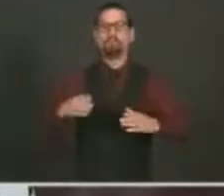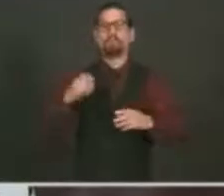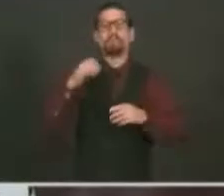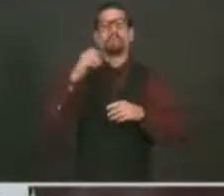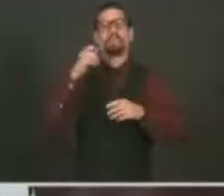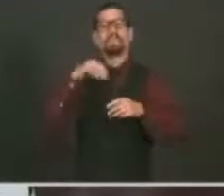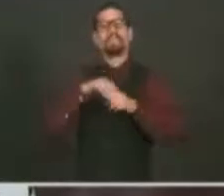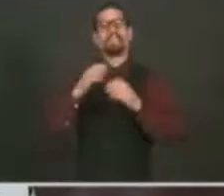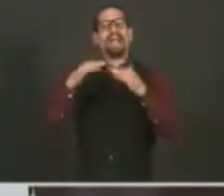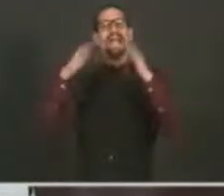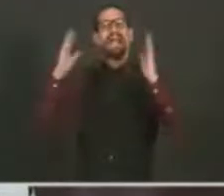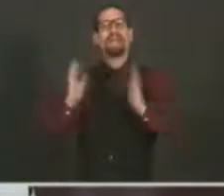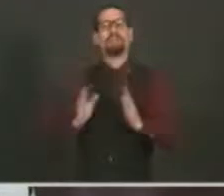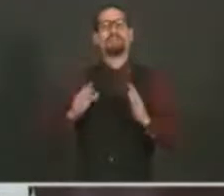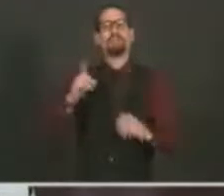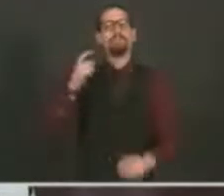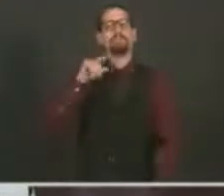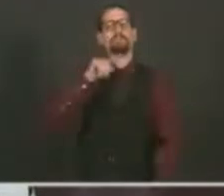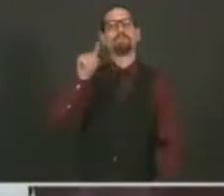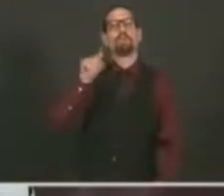do Zooms and other